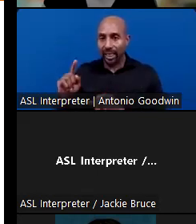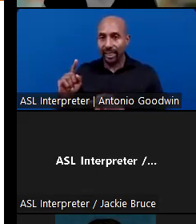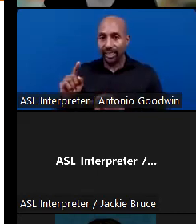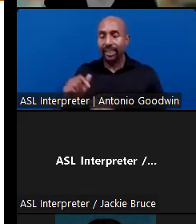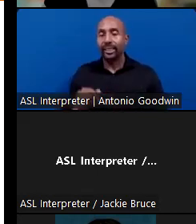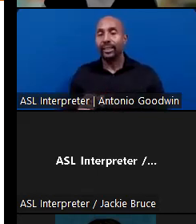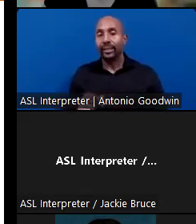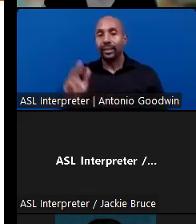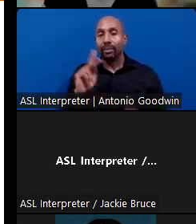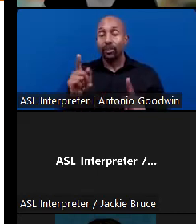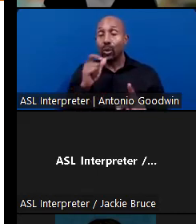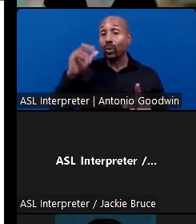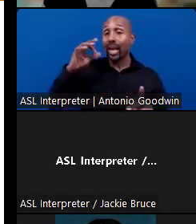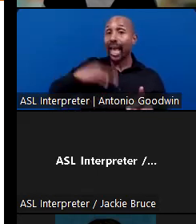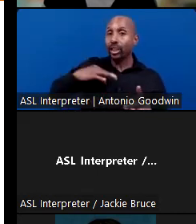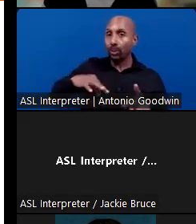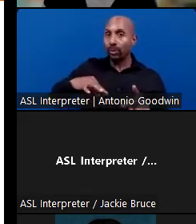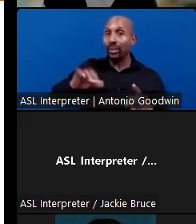eligible to be boosted, only